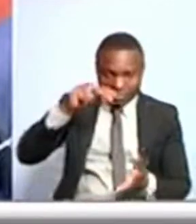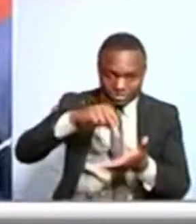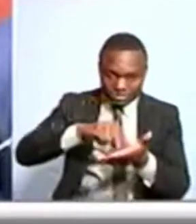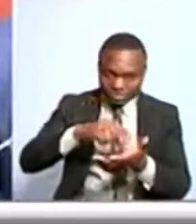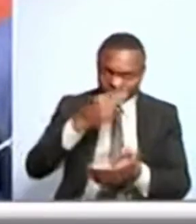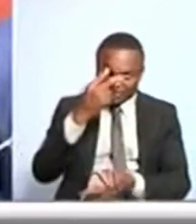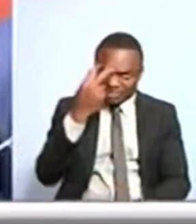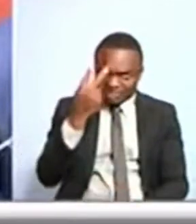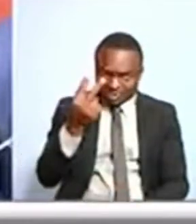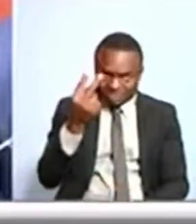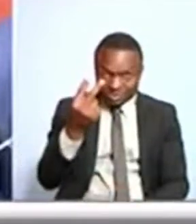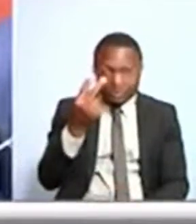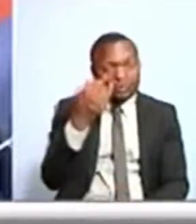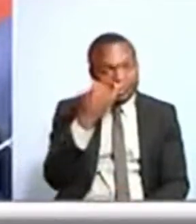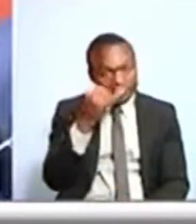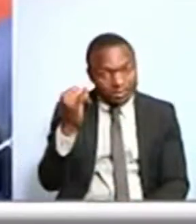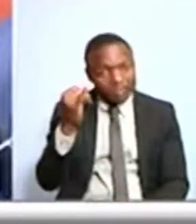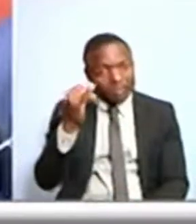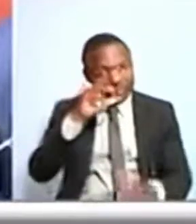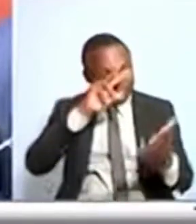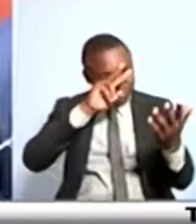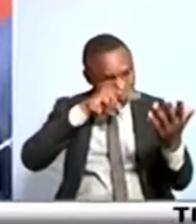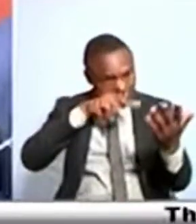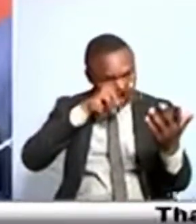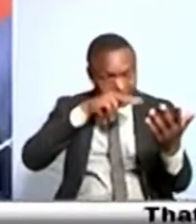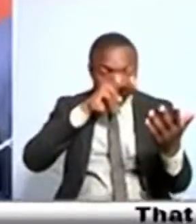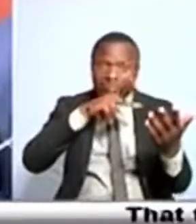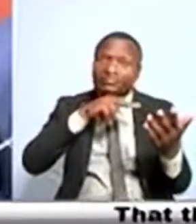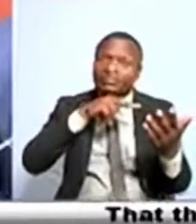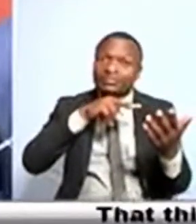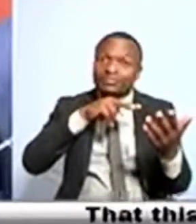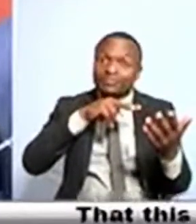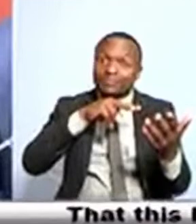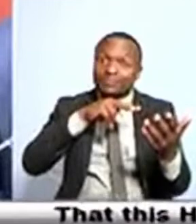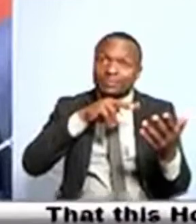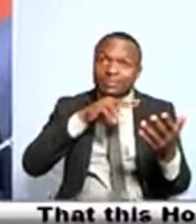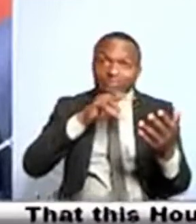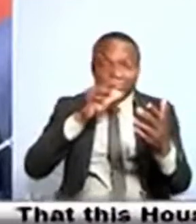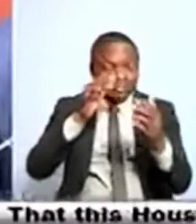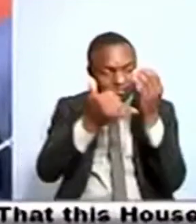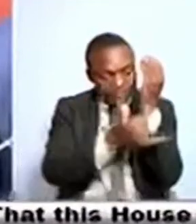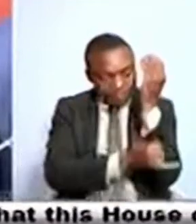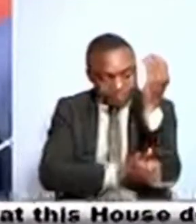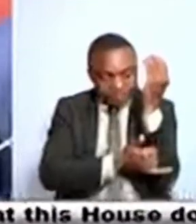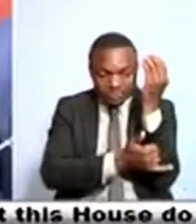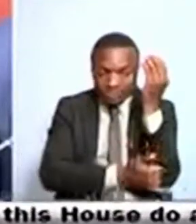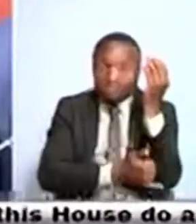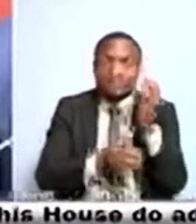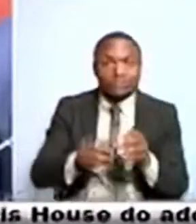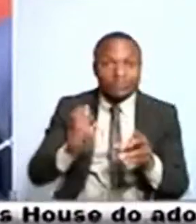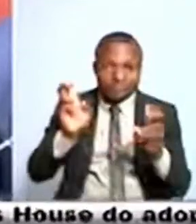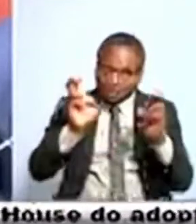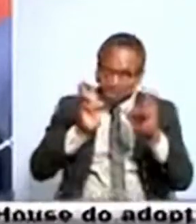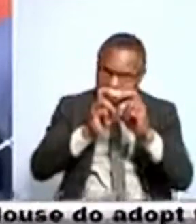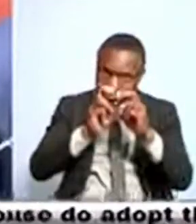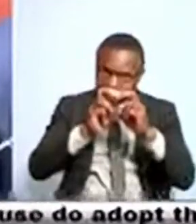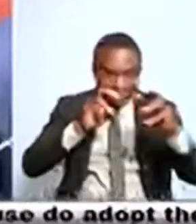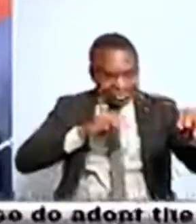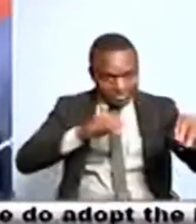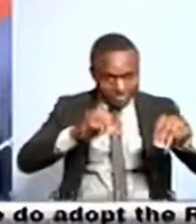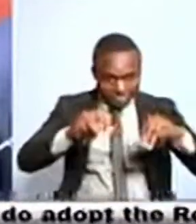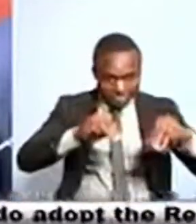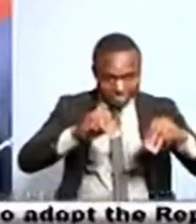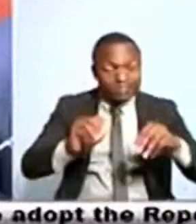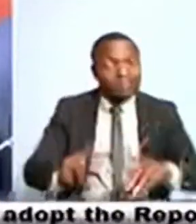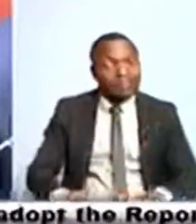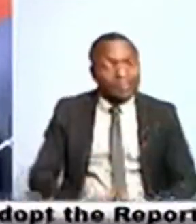that we have observed in this country to be a big concern. This is the contract management, where